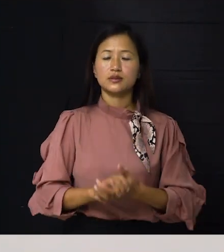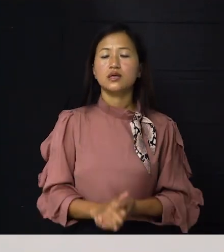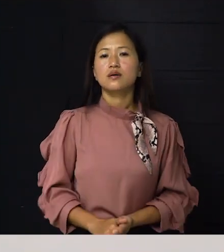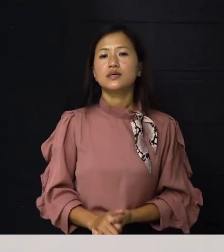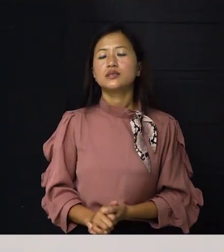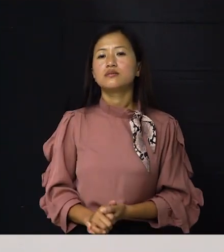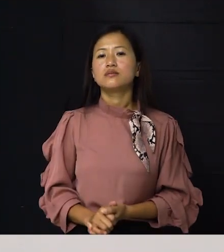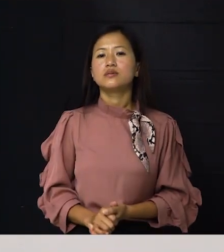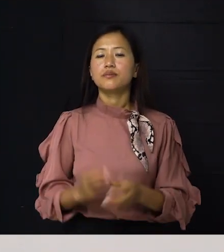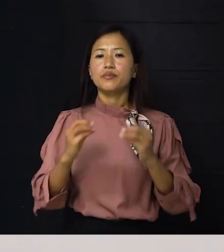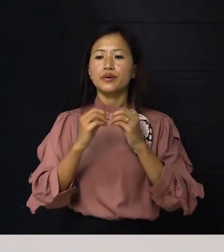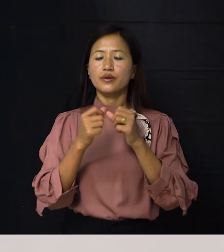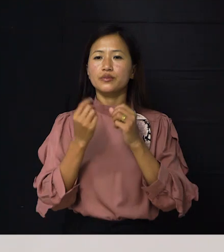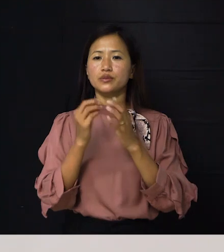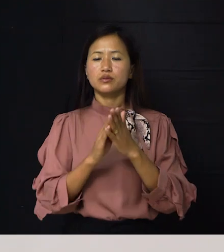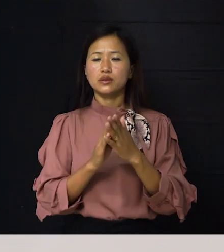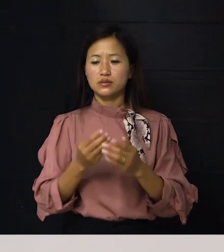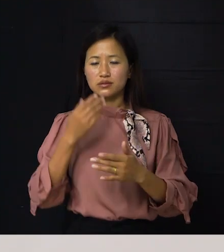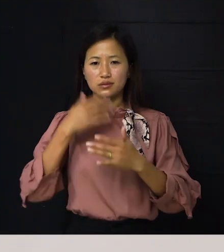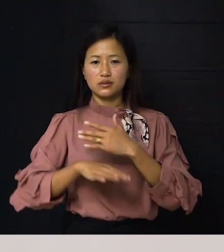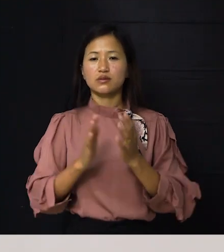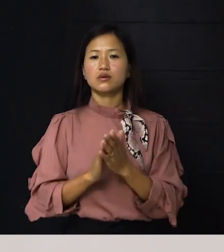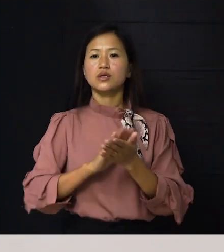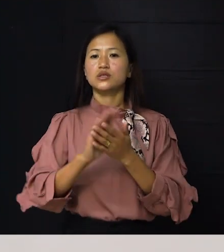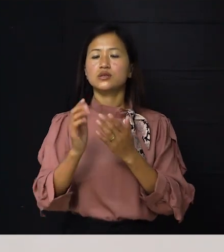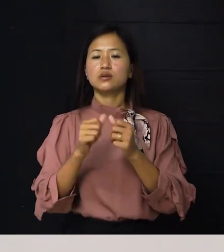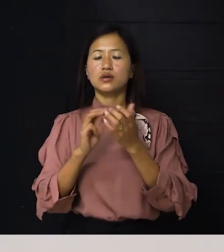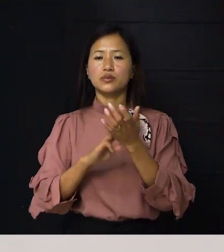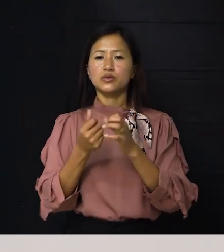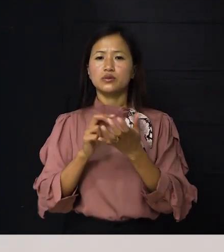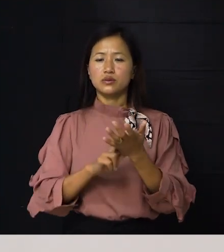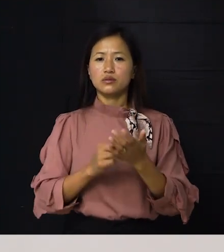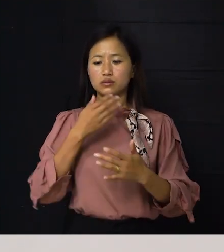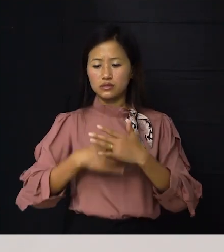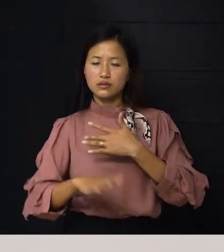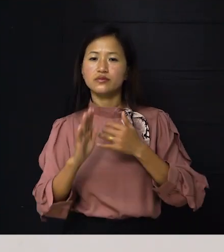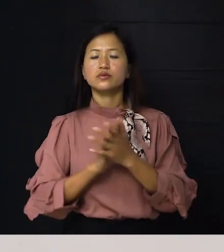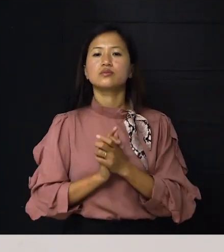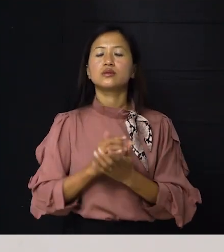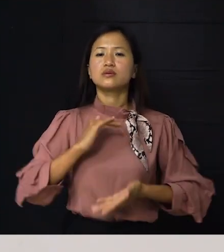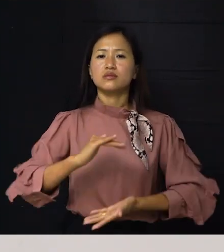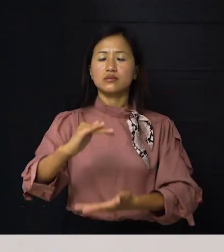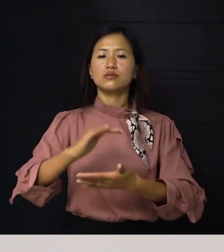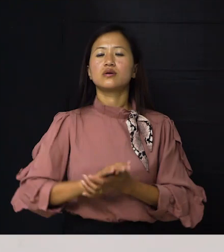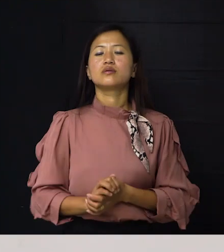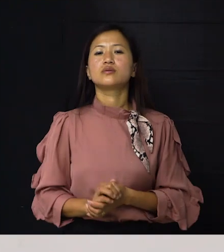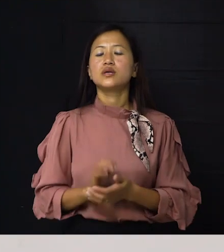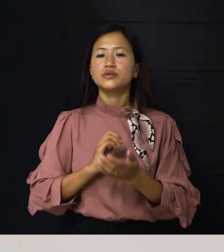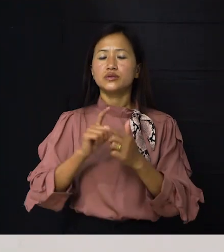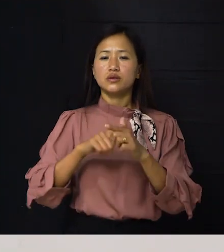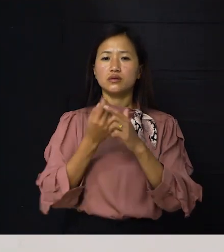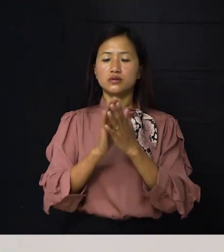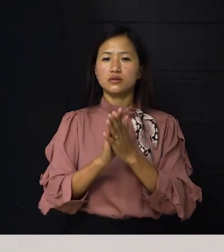times, right? We have Babur, the son of Babur was Humayun. The son of Humayun was Akbar. Then followed by Jahangir,